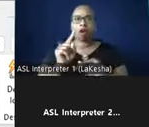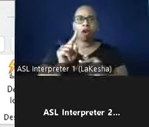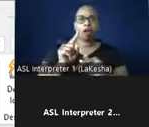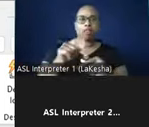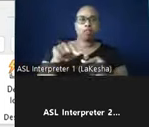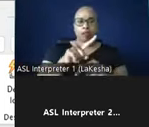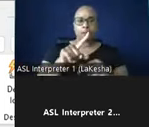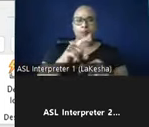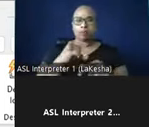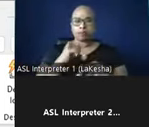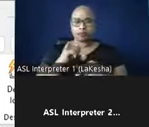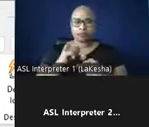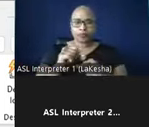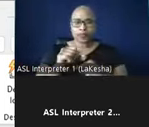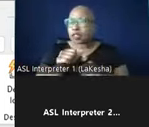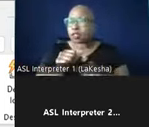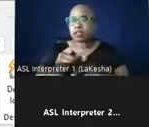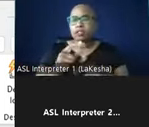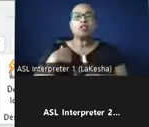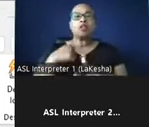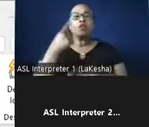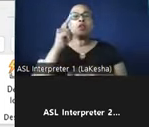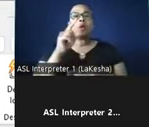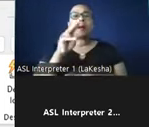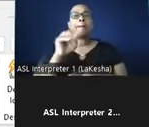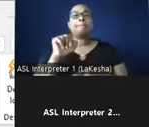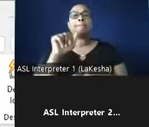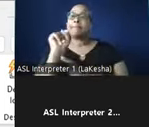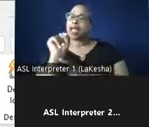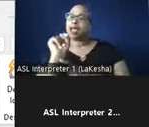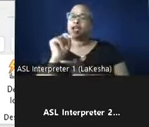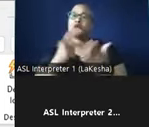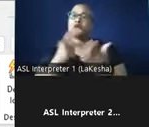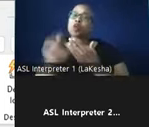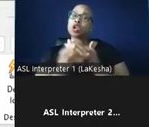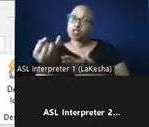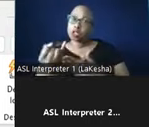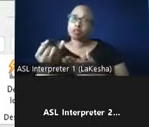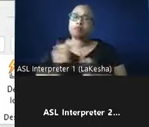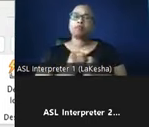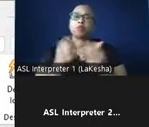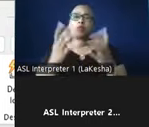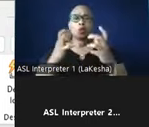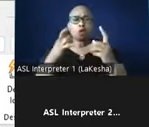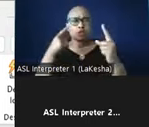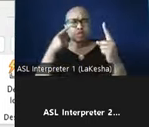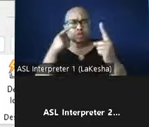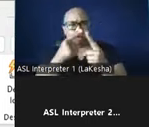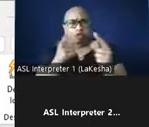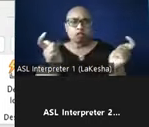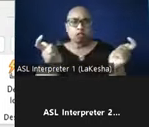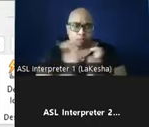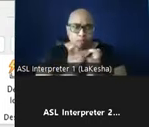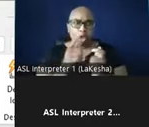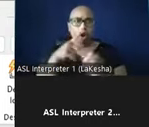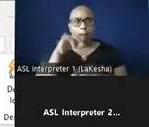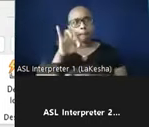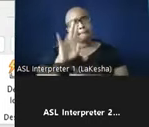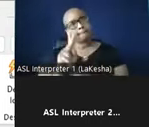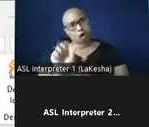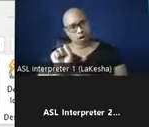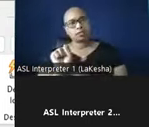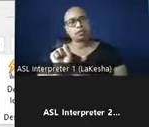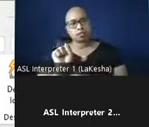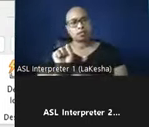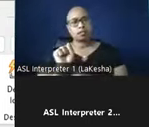actions required for a MAP project. We definitely wanted, again, to target those small and medium parks. And